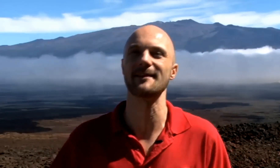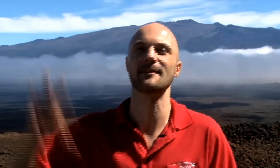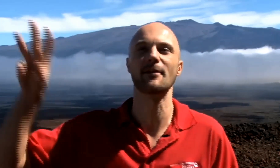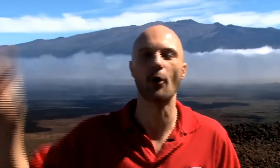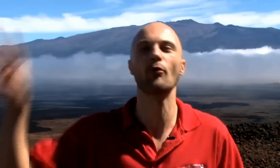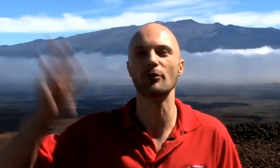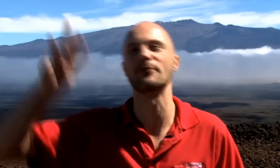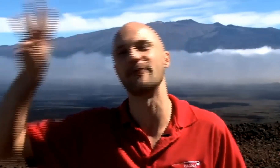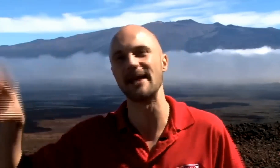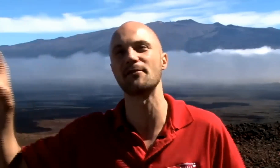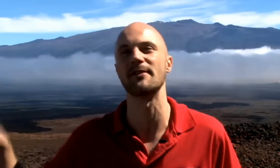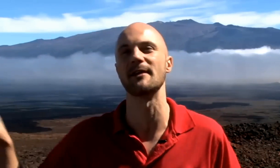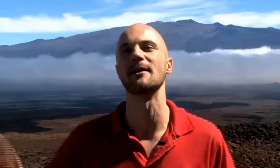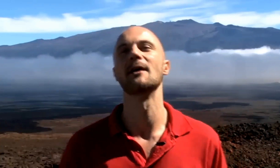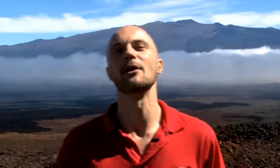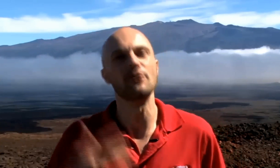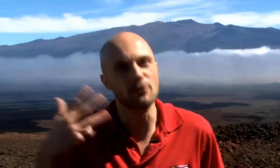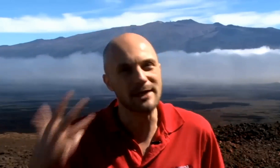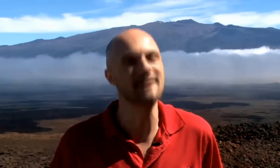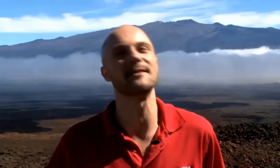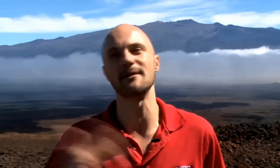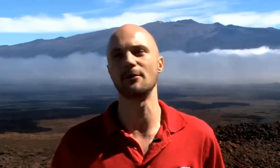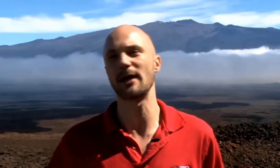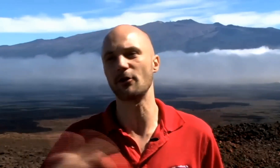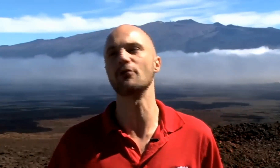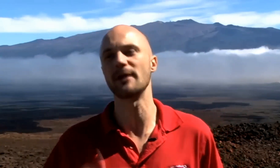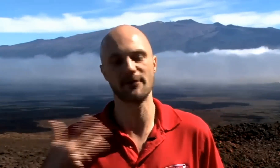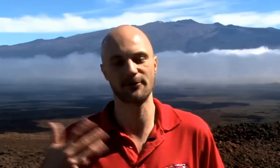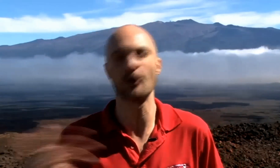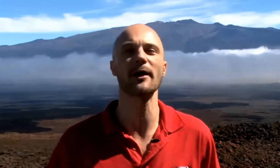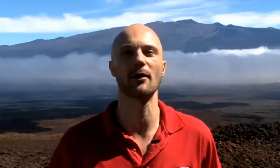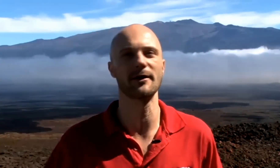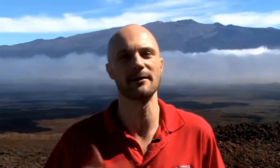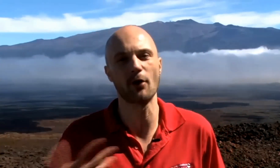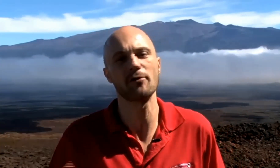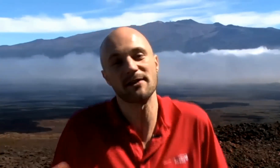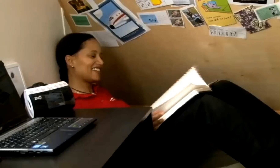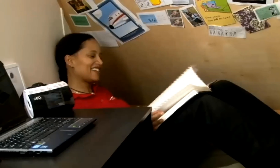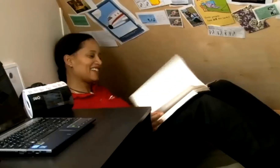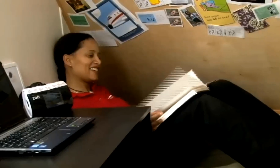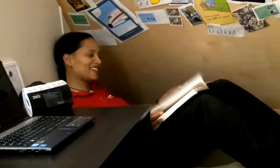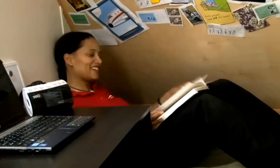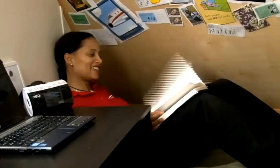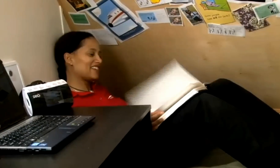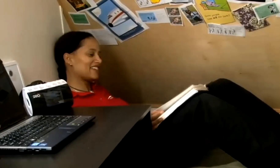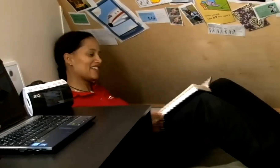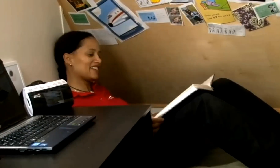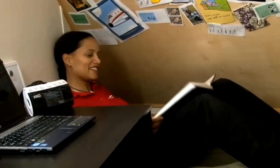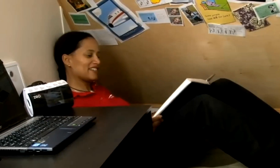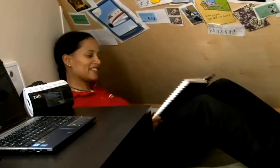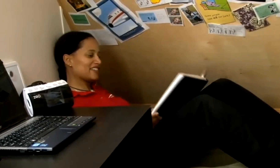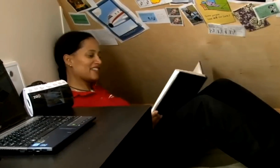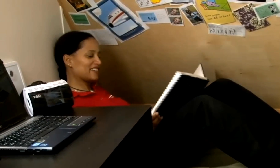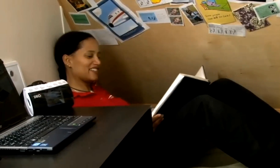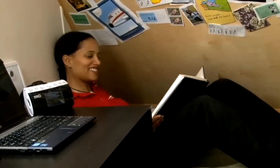completely isolated in their own rooms day after day, you get a crew that is talking a lot, and conflicts get actually prevented